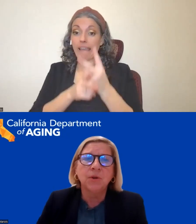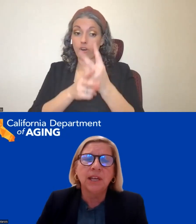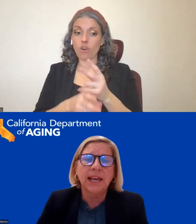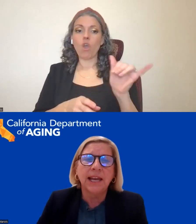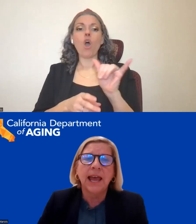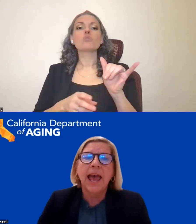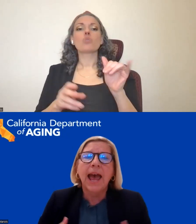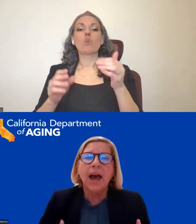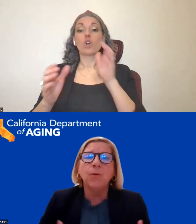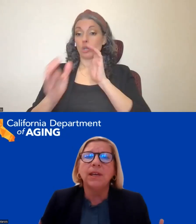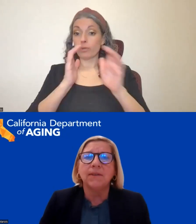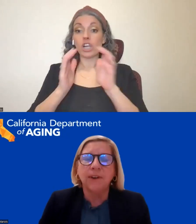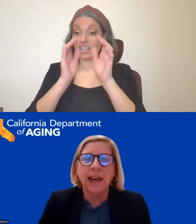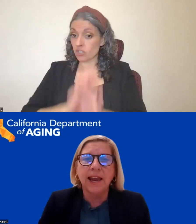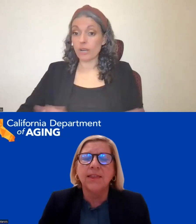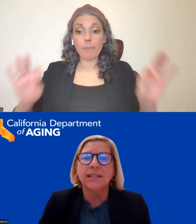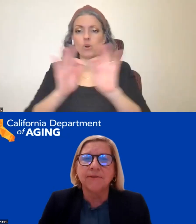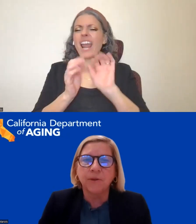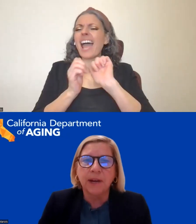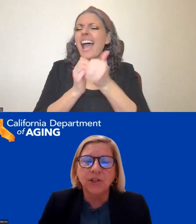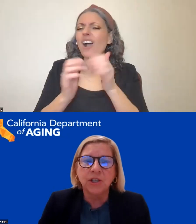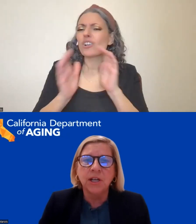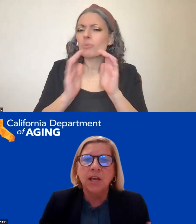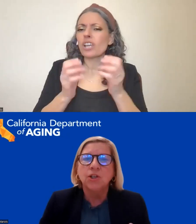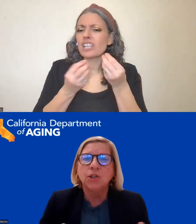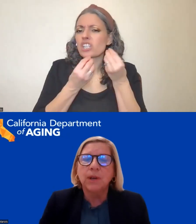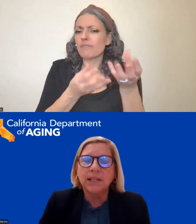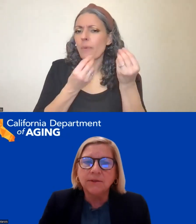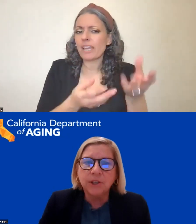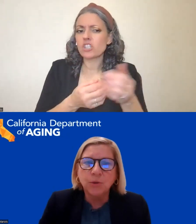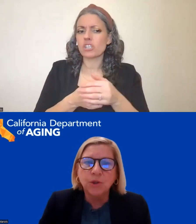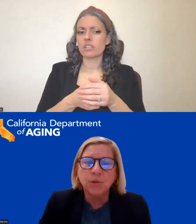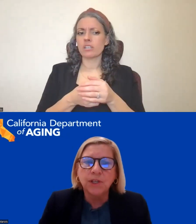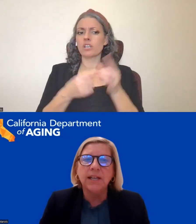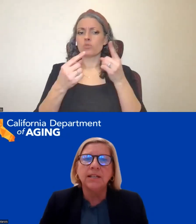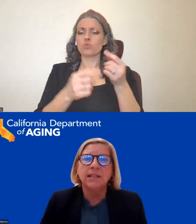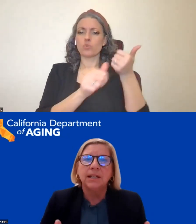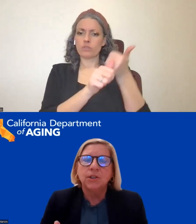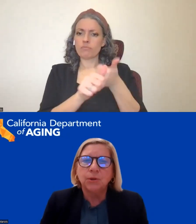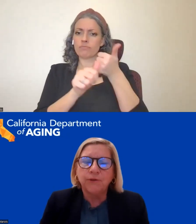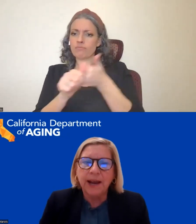is communicating. How do we convey this information to individuals who